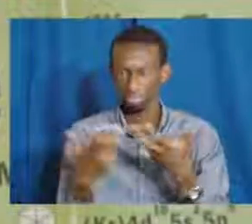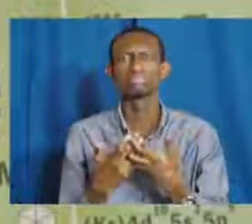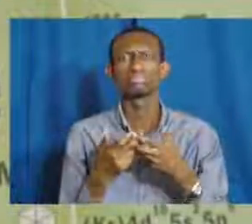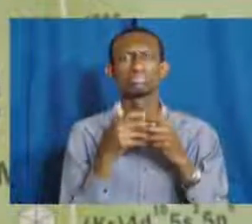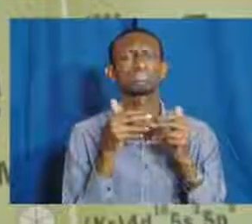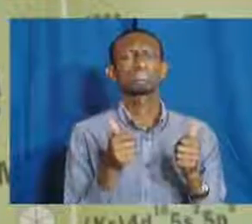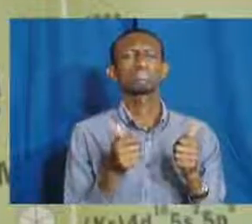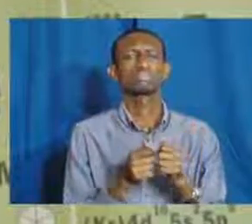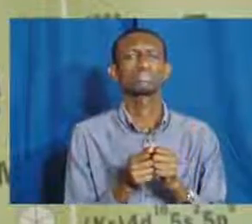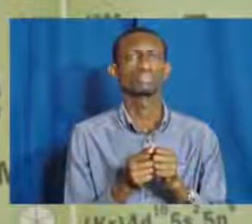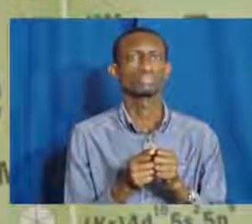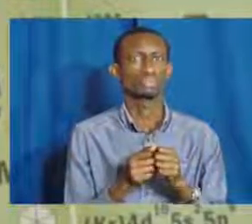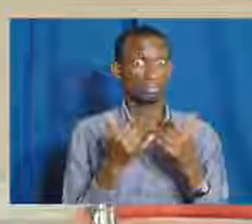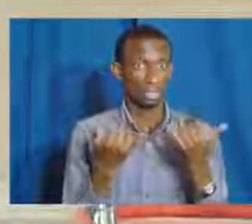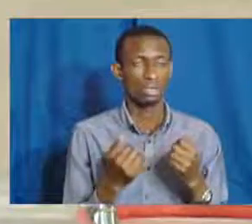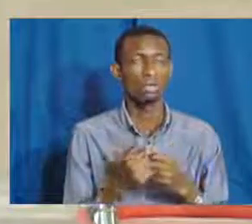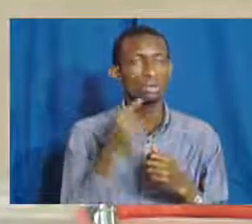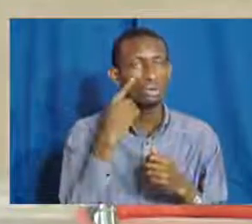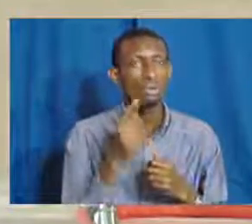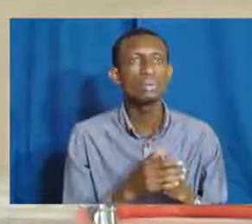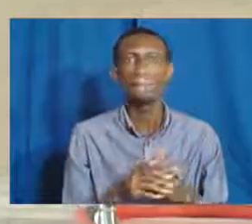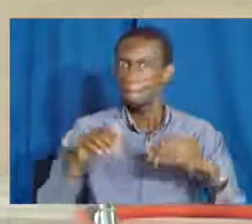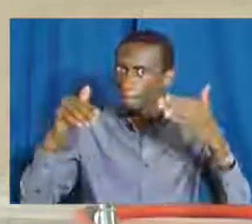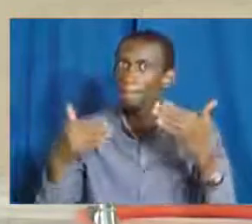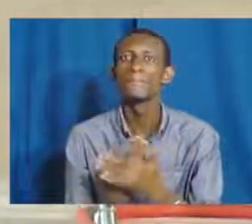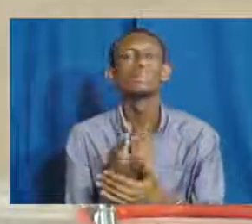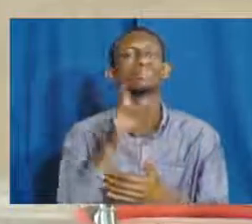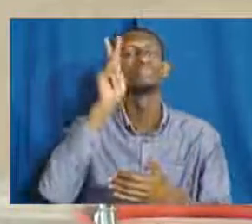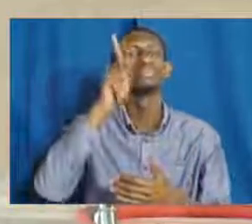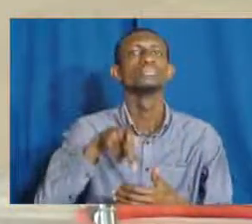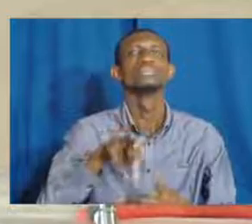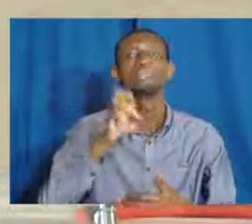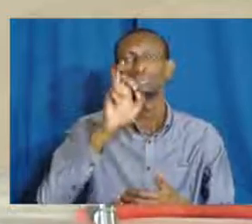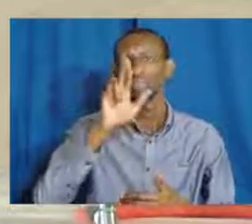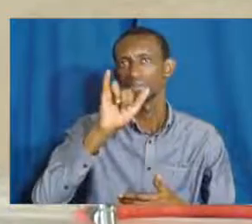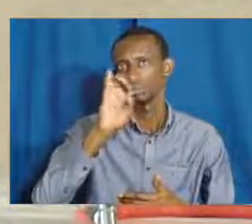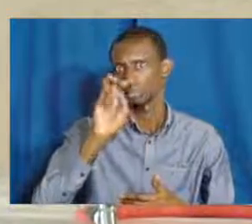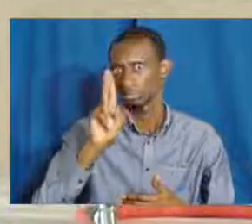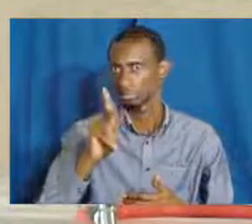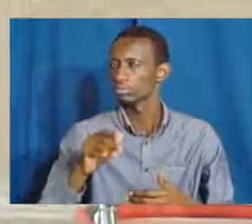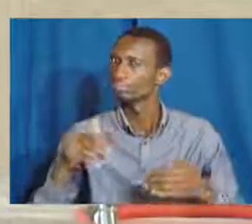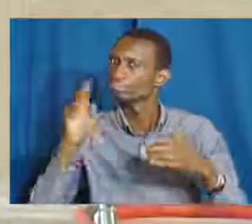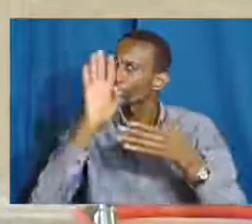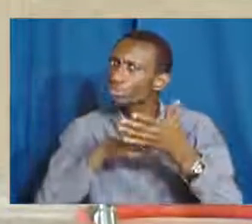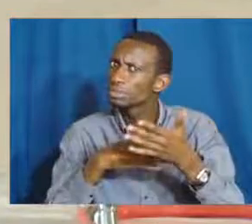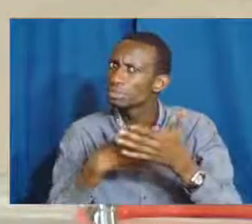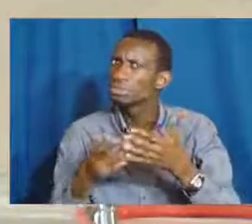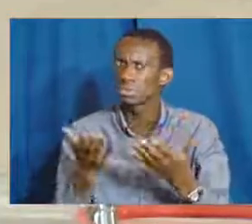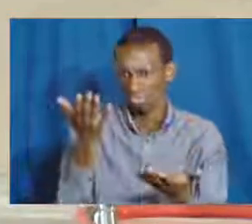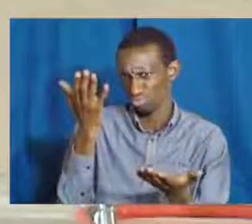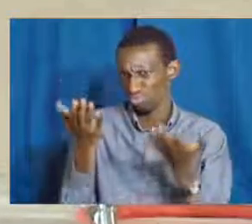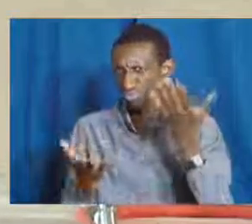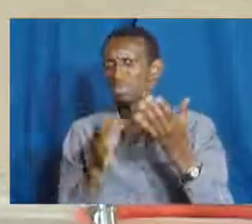when you look at the modern periodic table and the Mendeleev's periodic